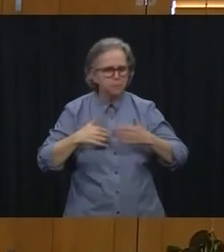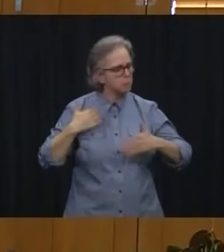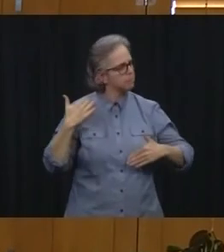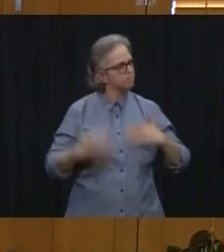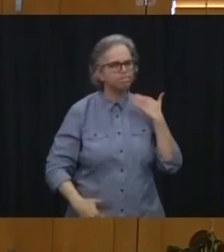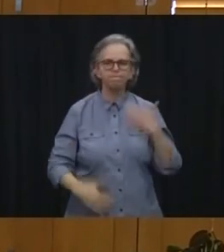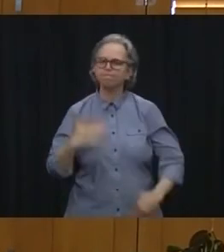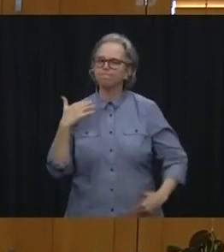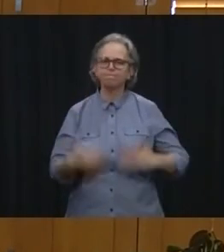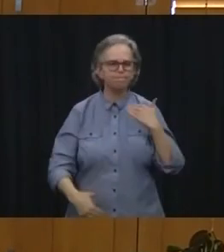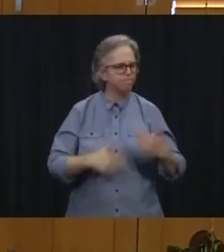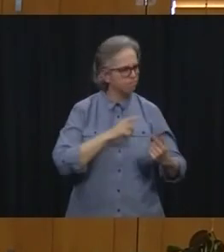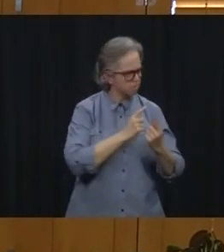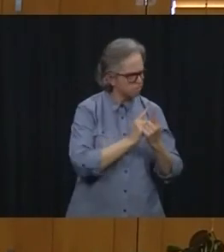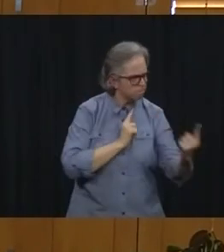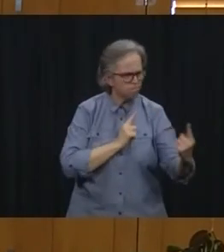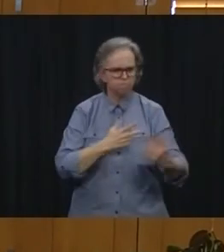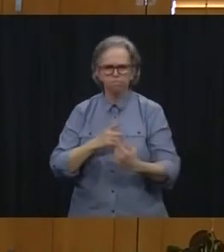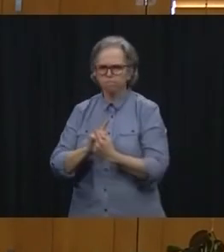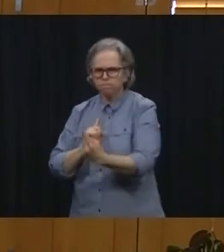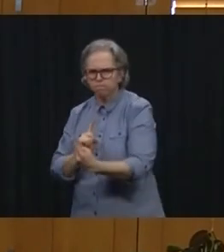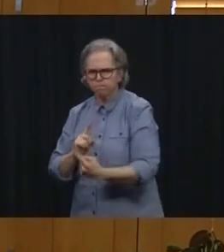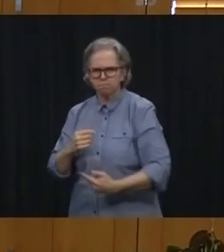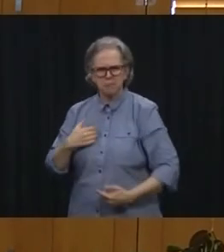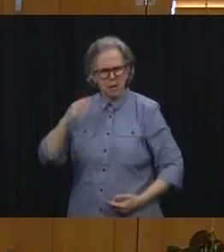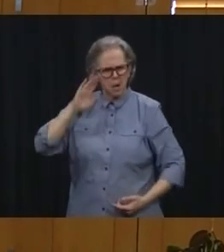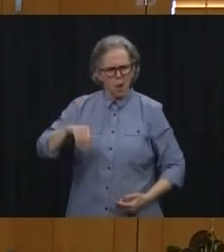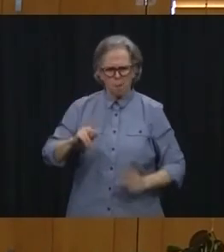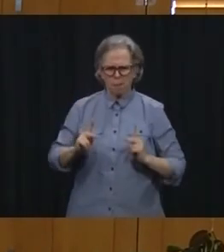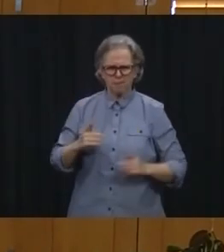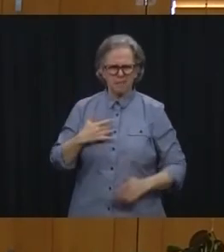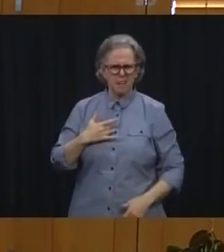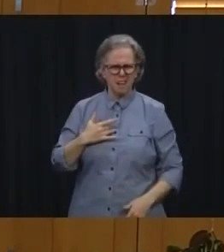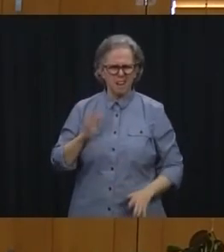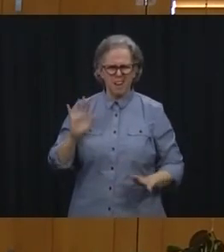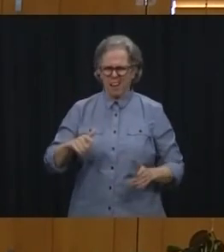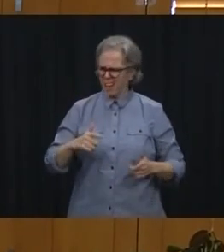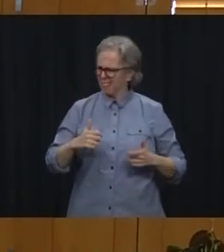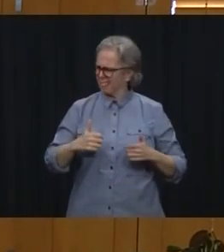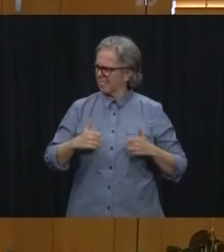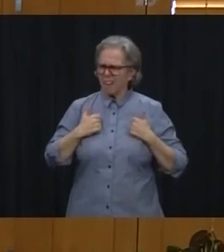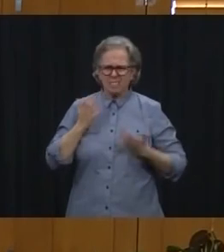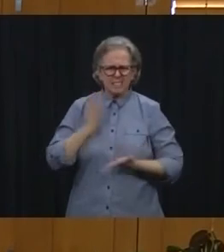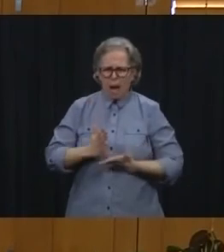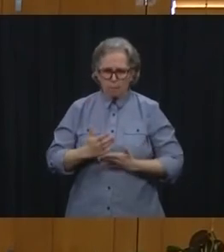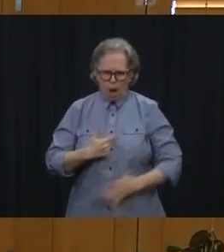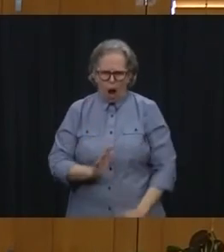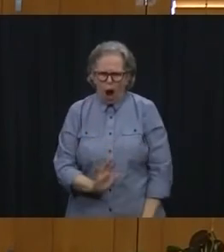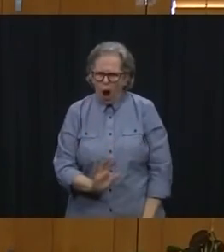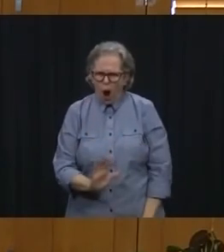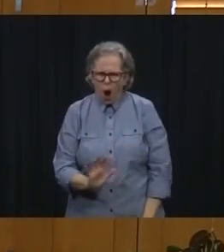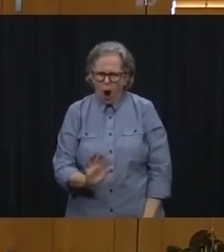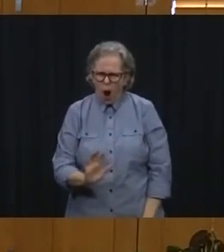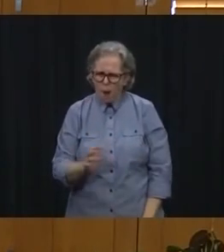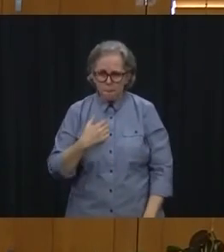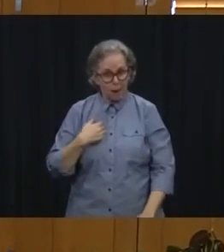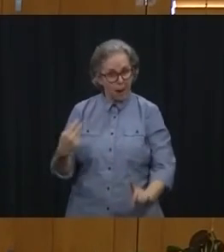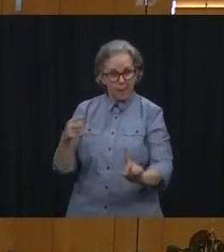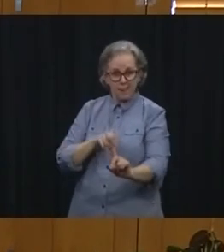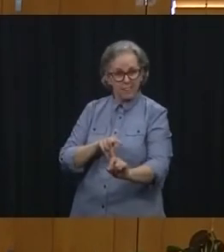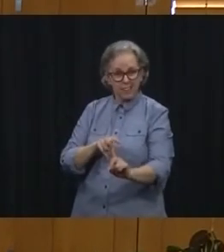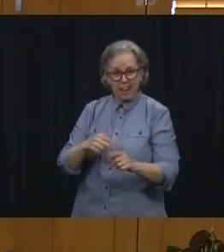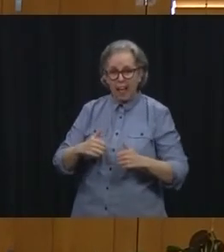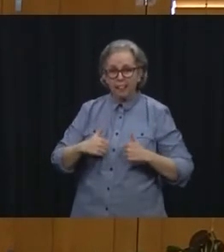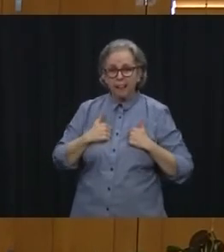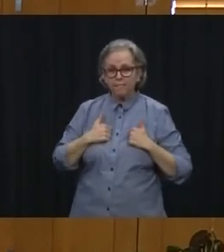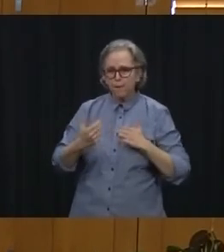face to the DeWine administration could soon be organizing her own political campaign. Former Ohio Department of Health Director Dr. Amy Acton confirmed today